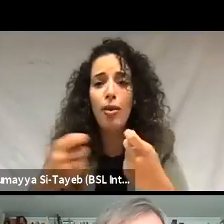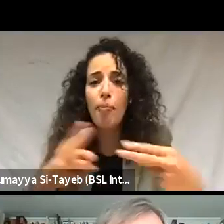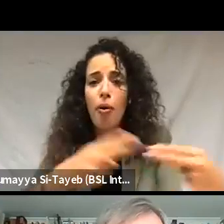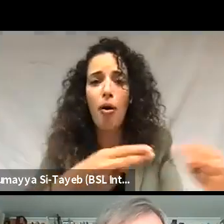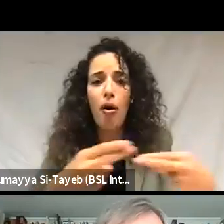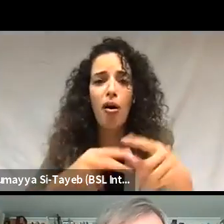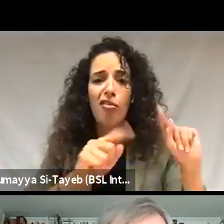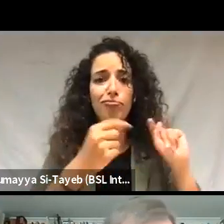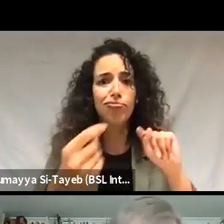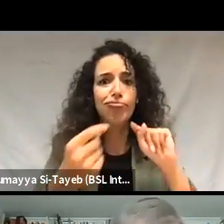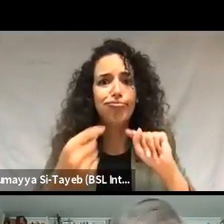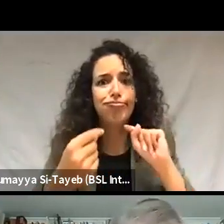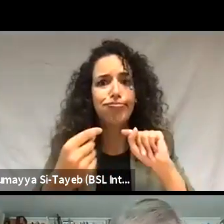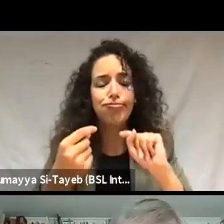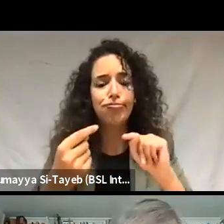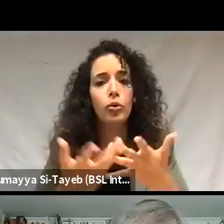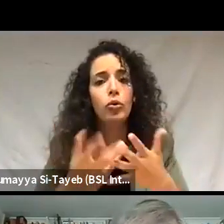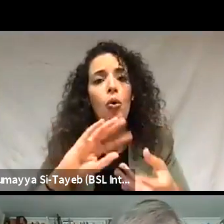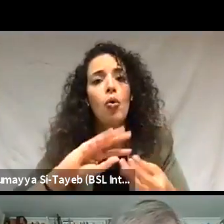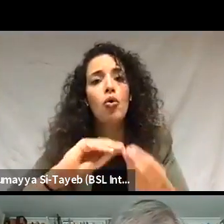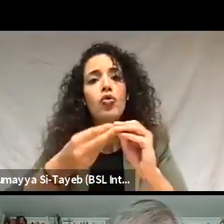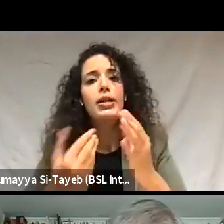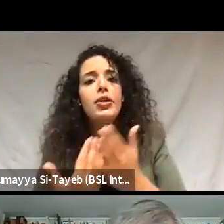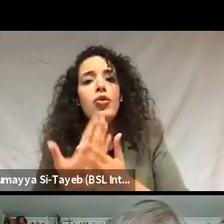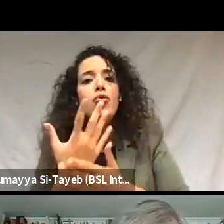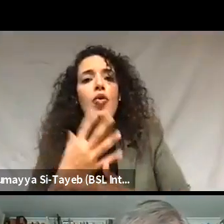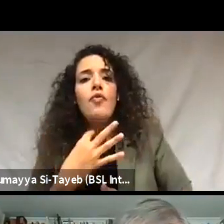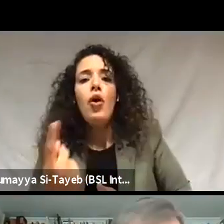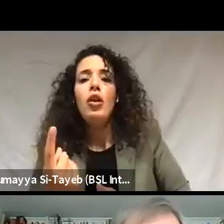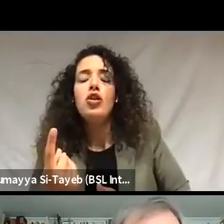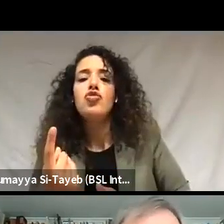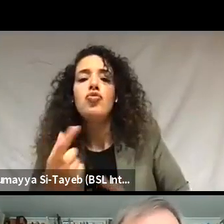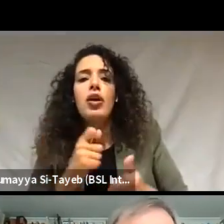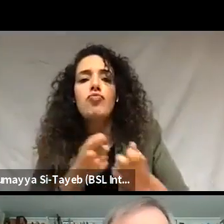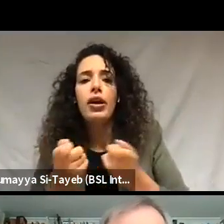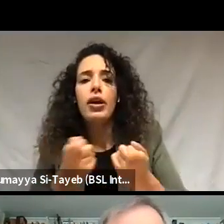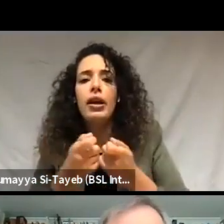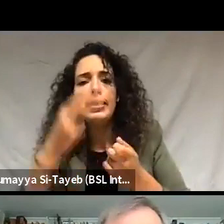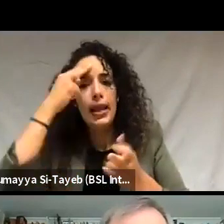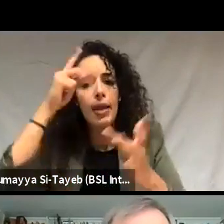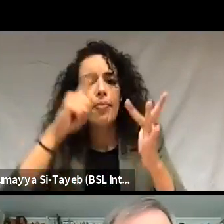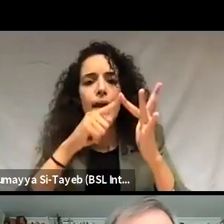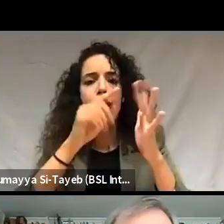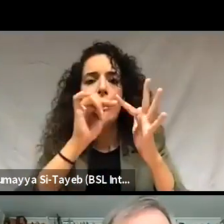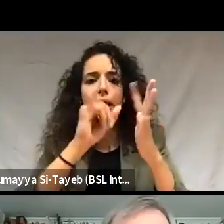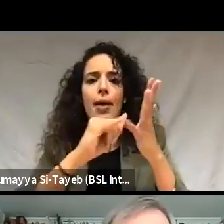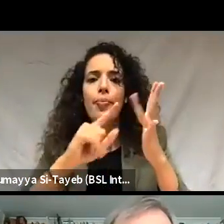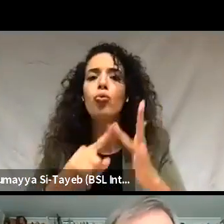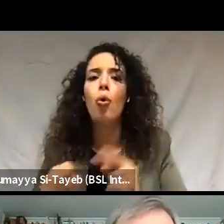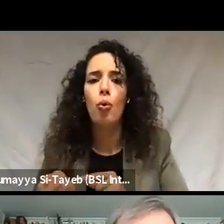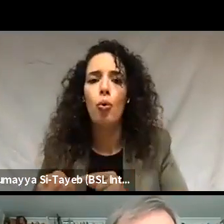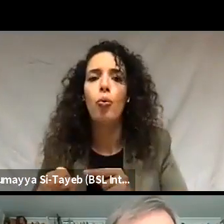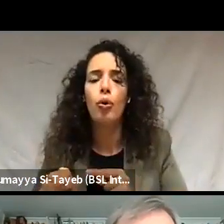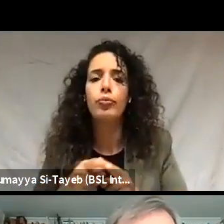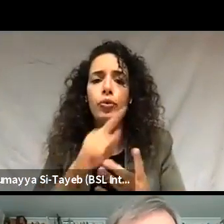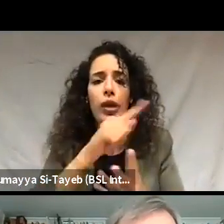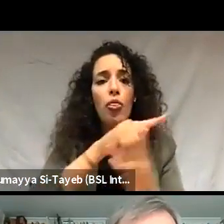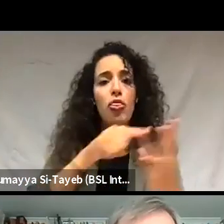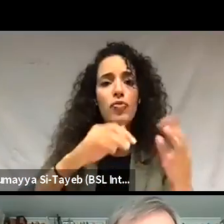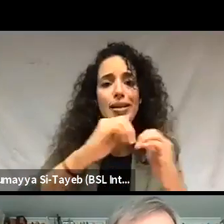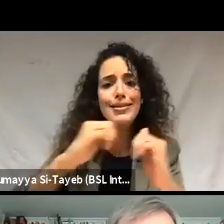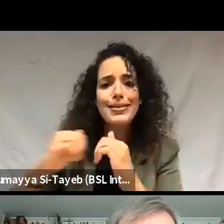another voluntary regulator called IPSO. So there are now two separate regulatory bodies in the UK,